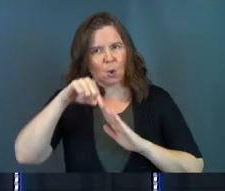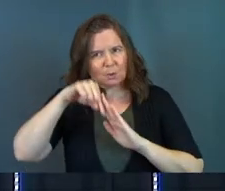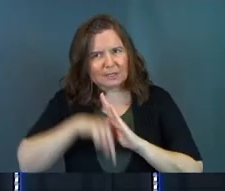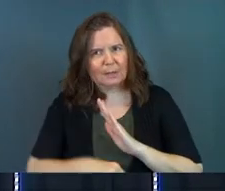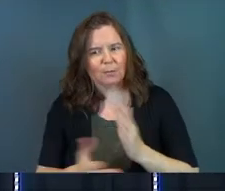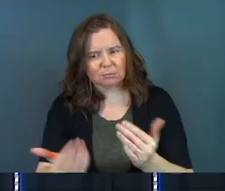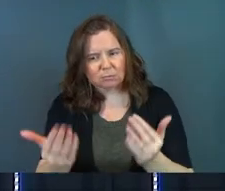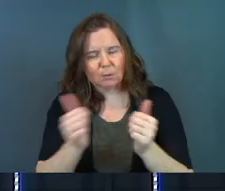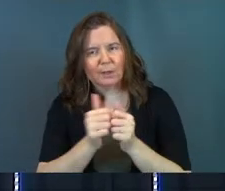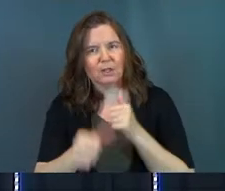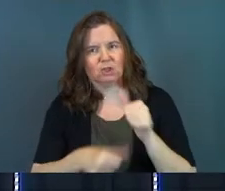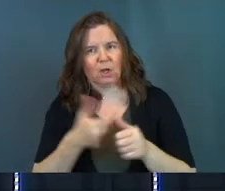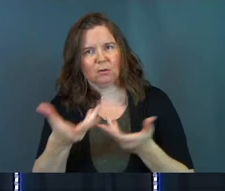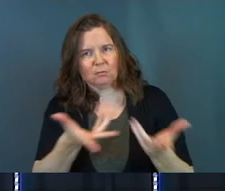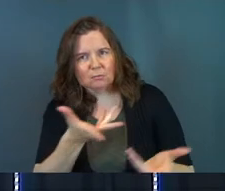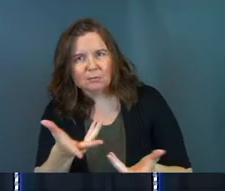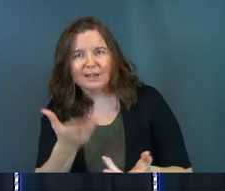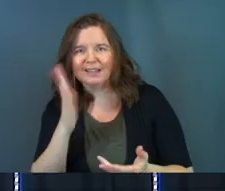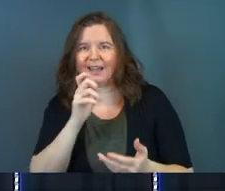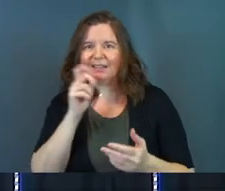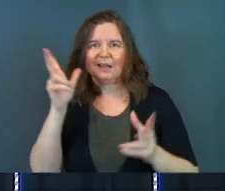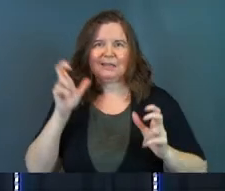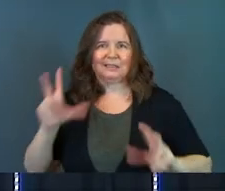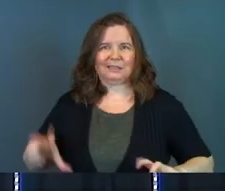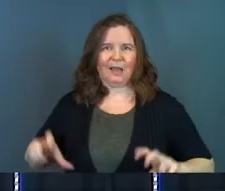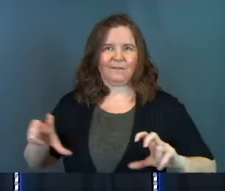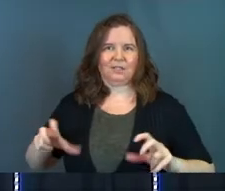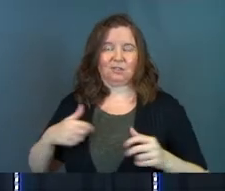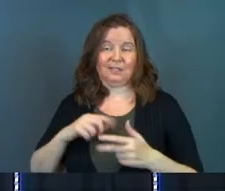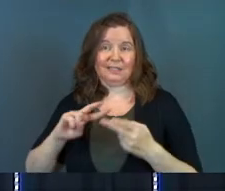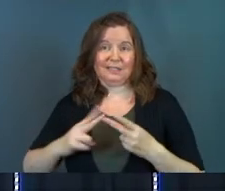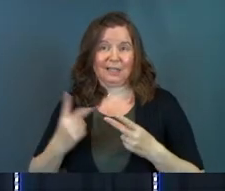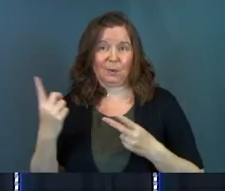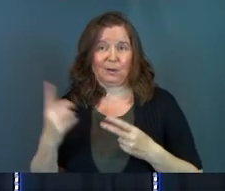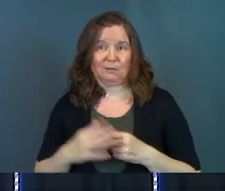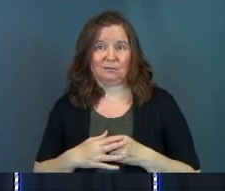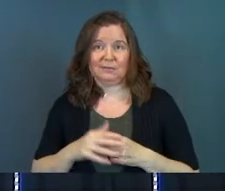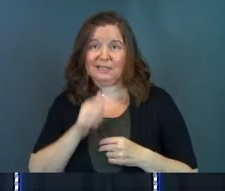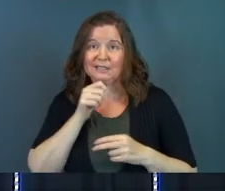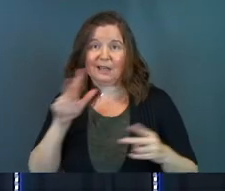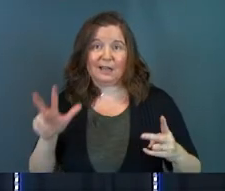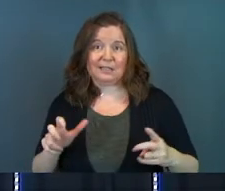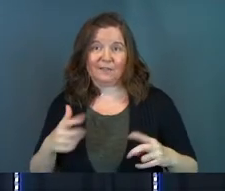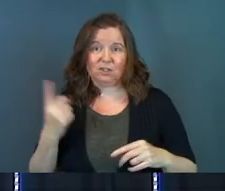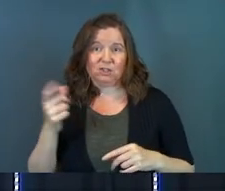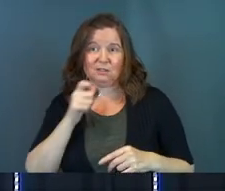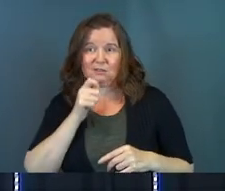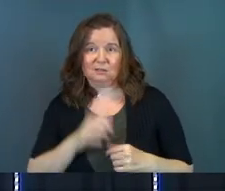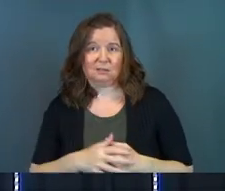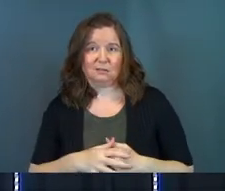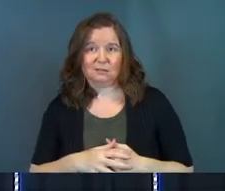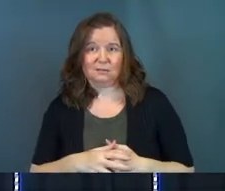deeper with each other. God is not selfish is the second one. God is not selfish.